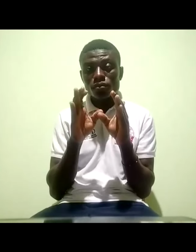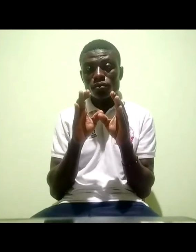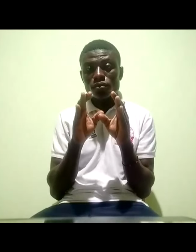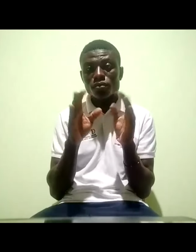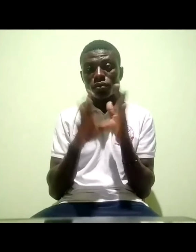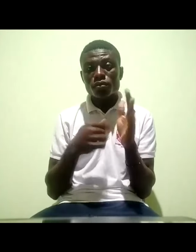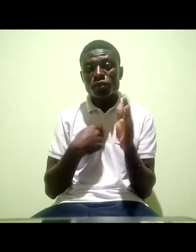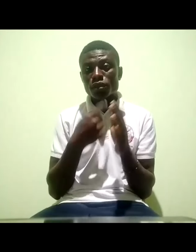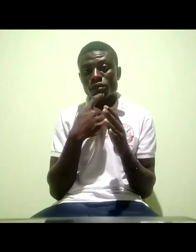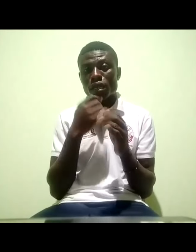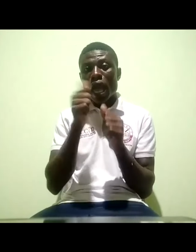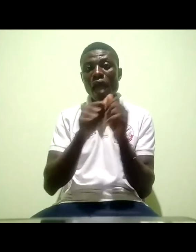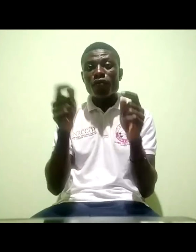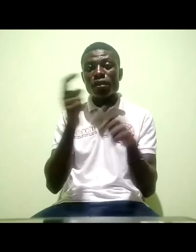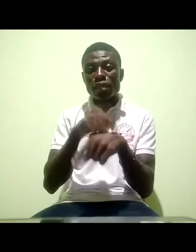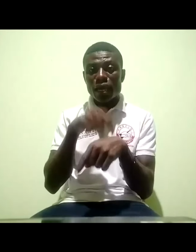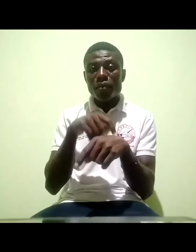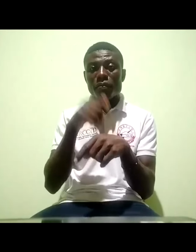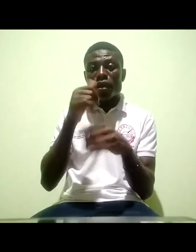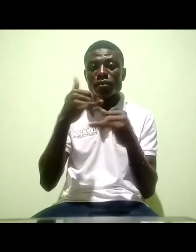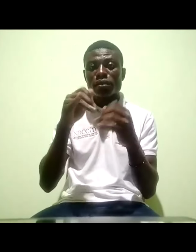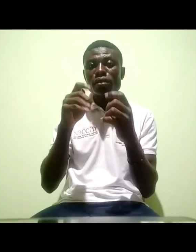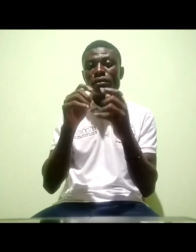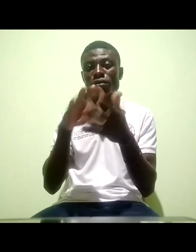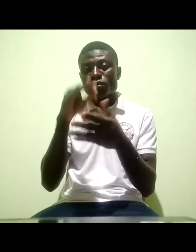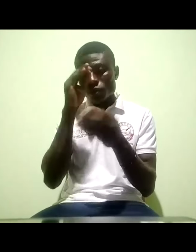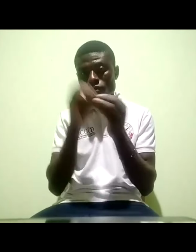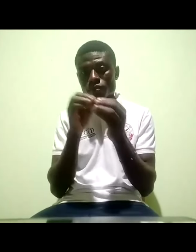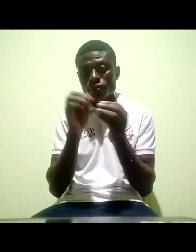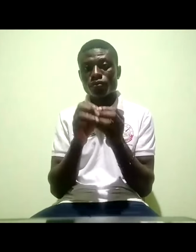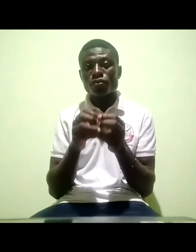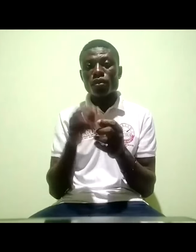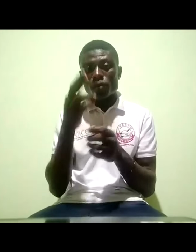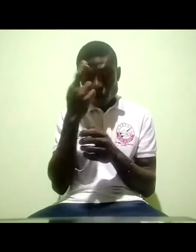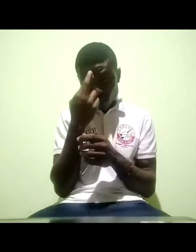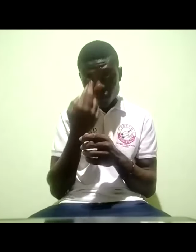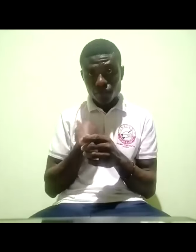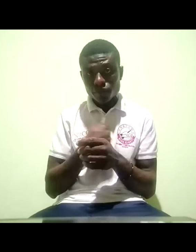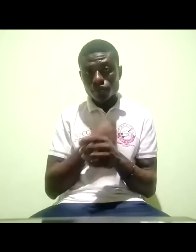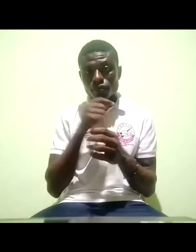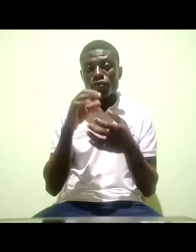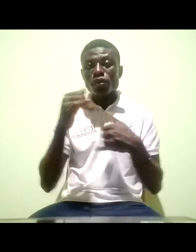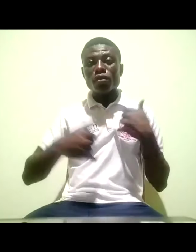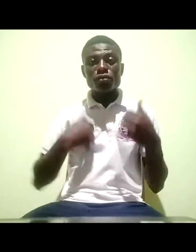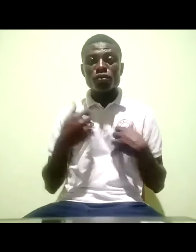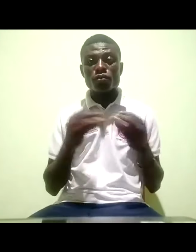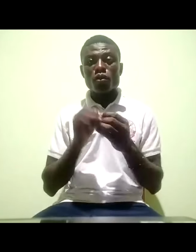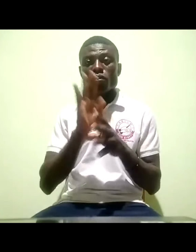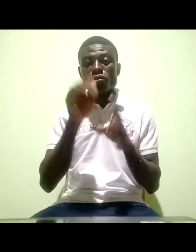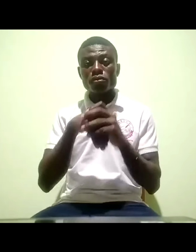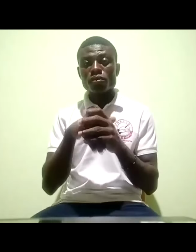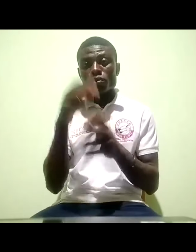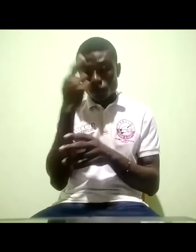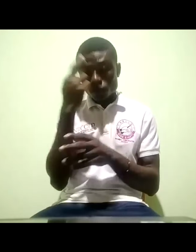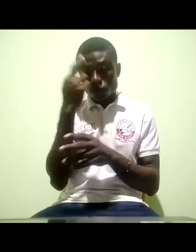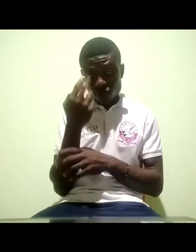make it available to stay with us. It is also the reason we want you to enjoy and take part of it. That is why we've